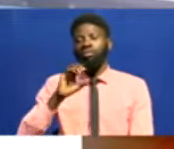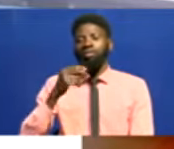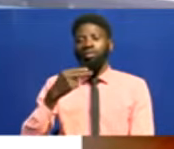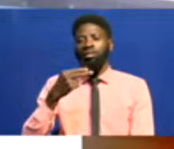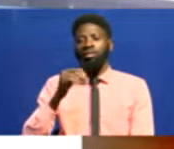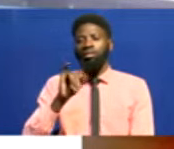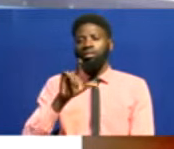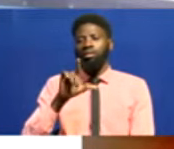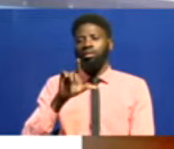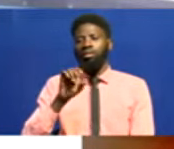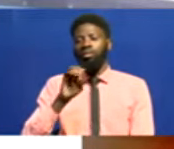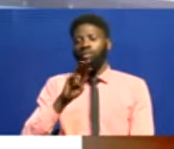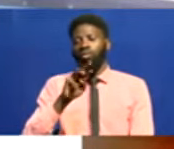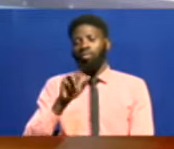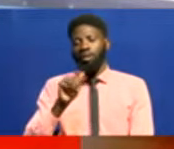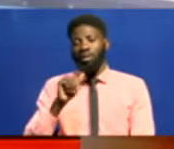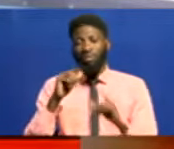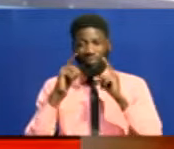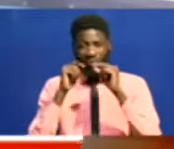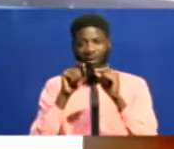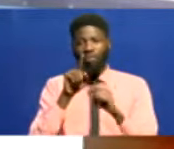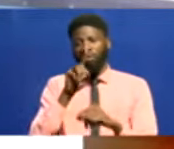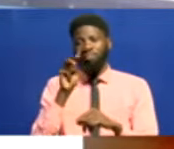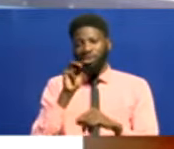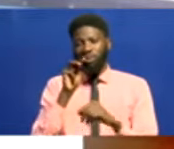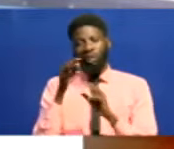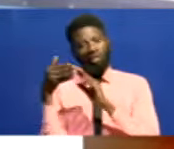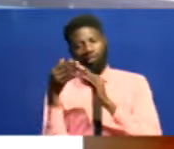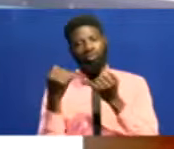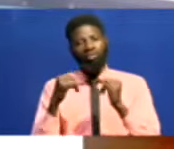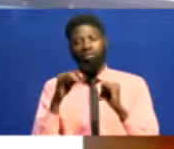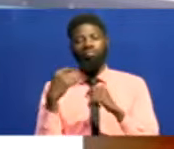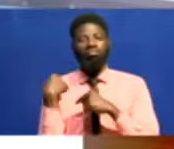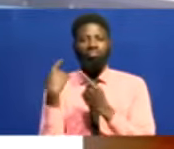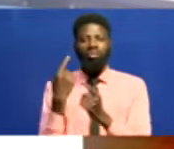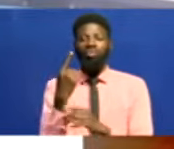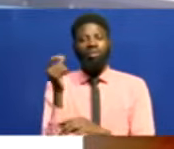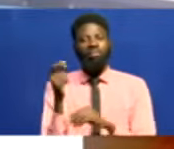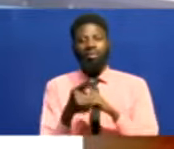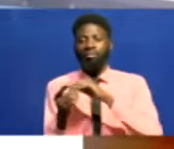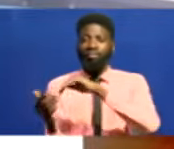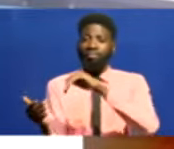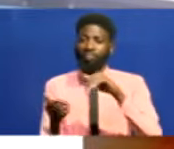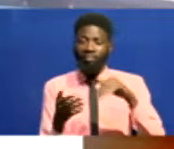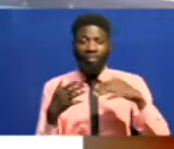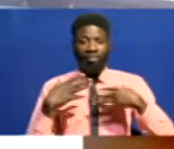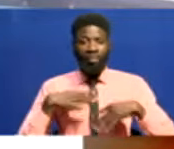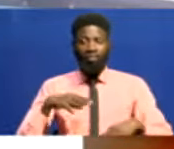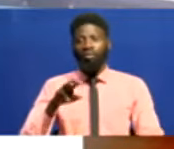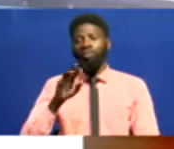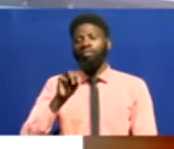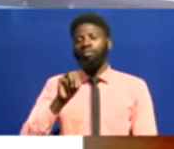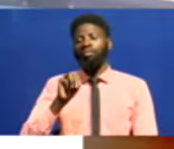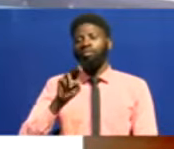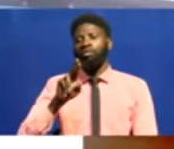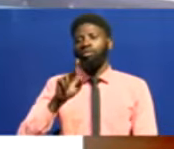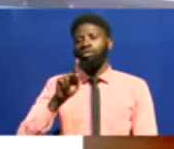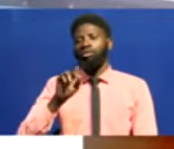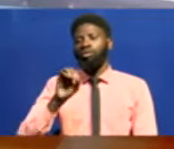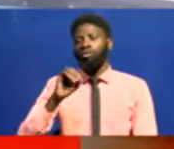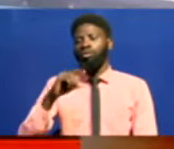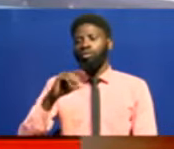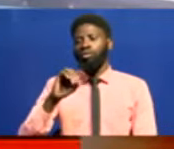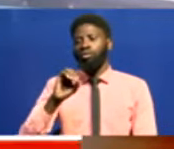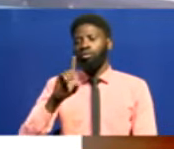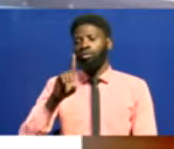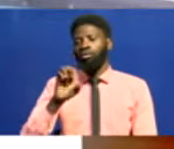past 1 month. Well, now I move on to other news, where residents of Mukogodo East in Laikipia North